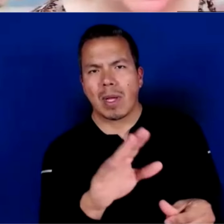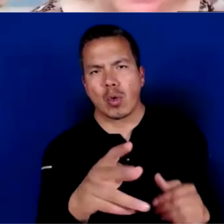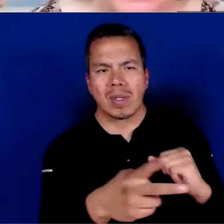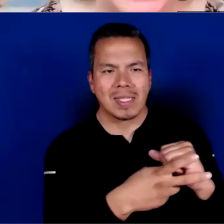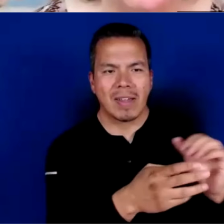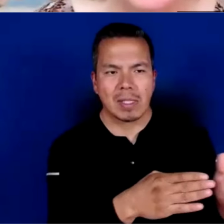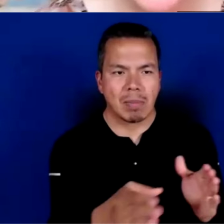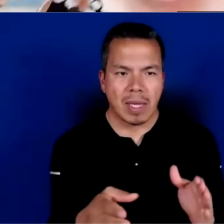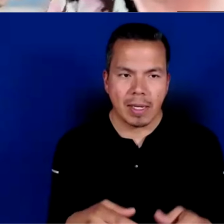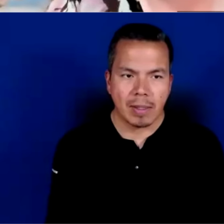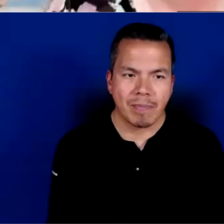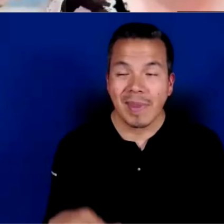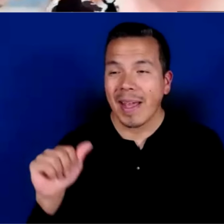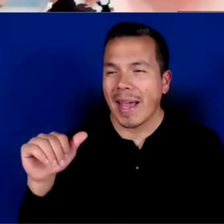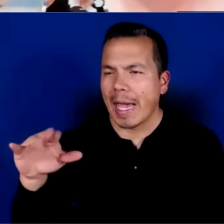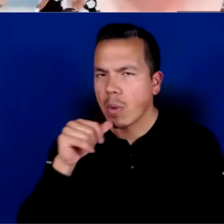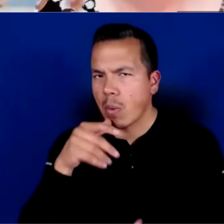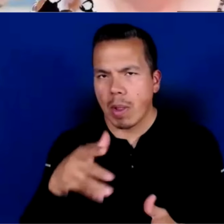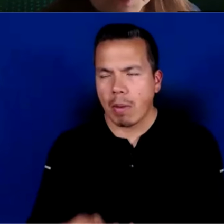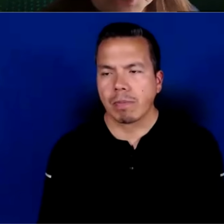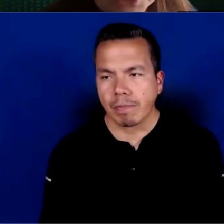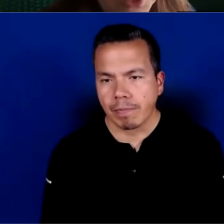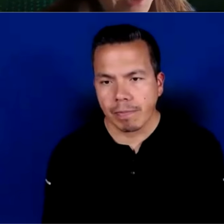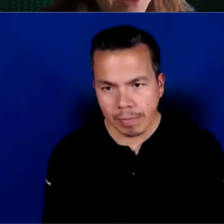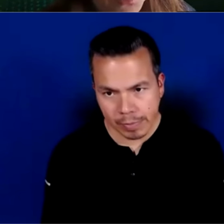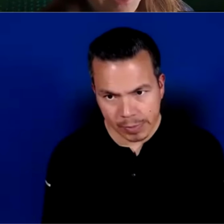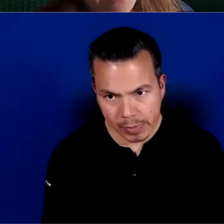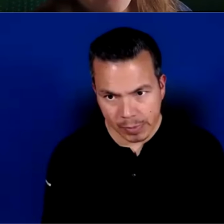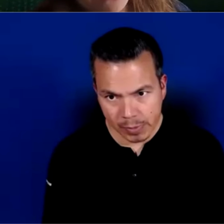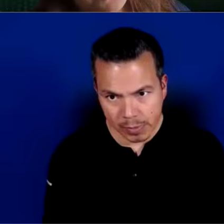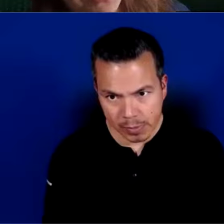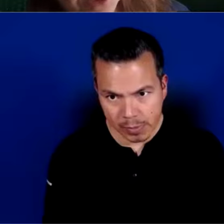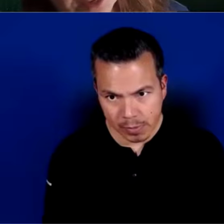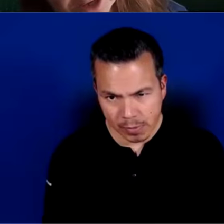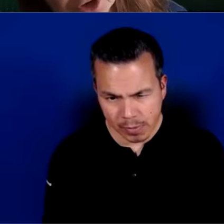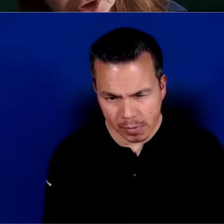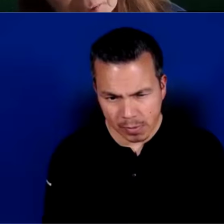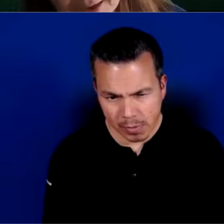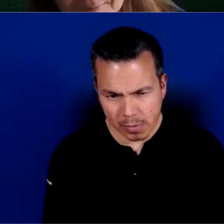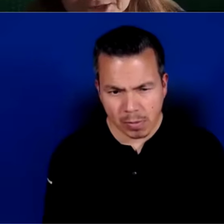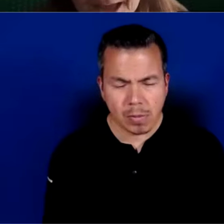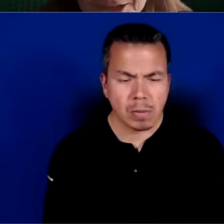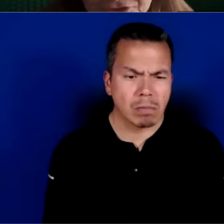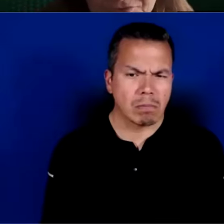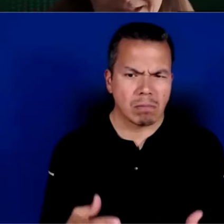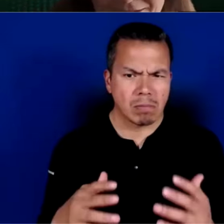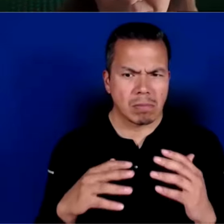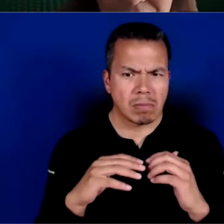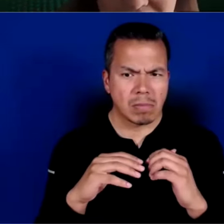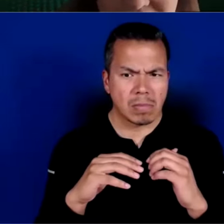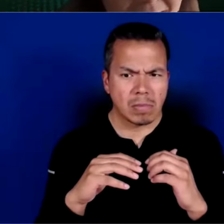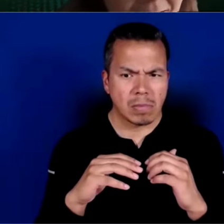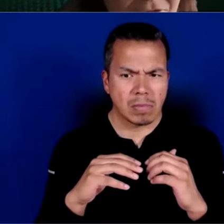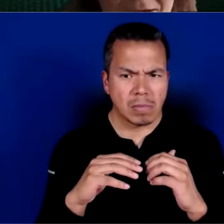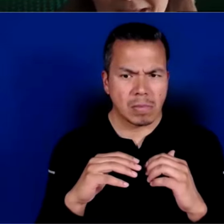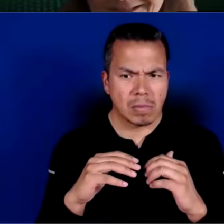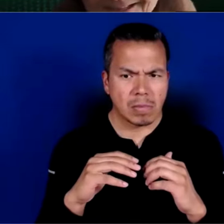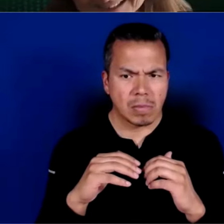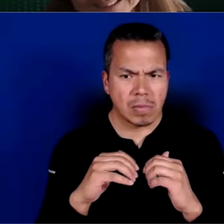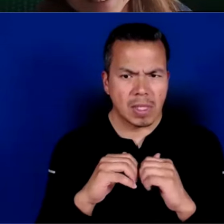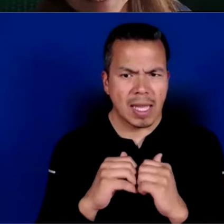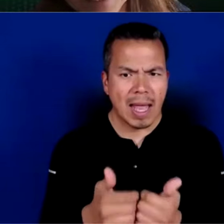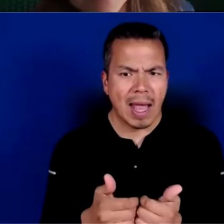You don't get that with an Able account. Someone wants to know, how is Social Security going to know how much cash or valuables I have